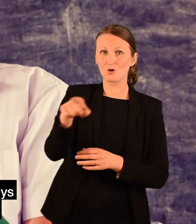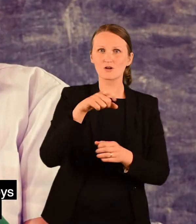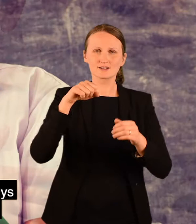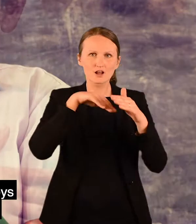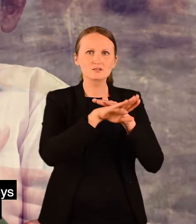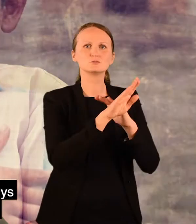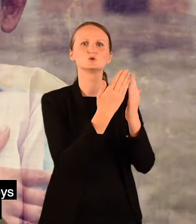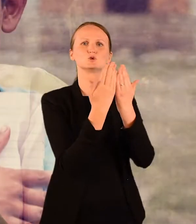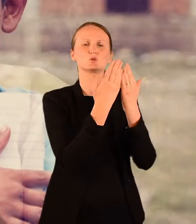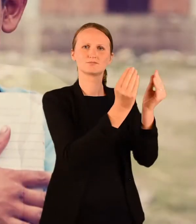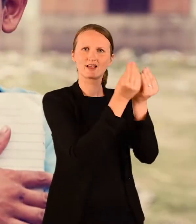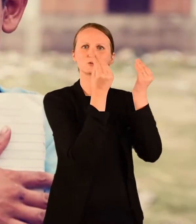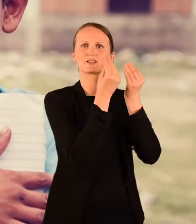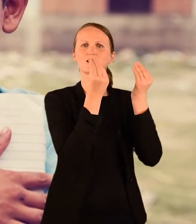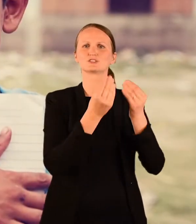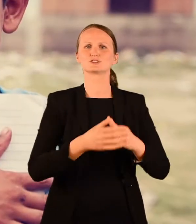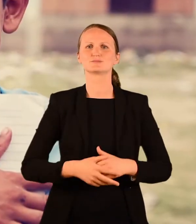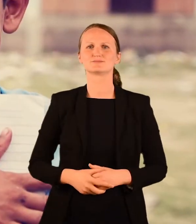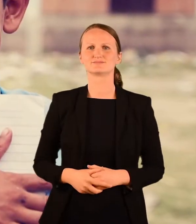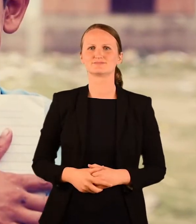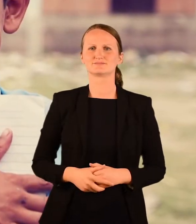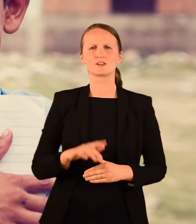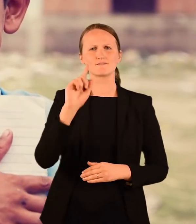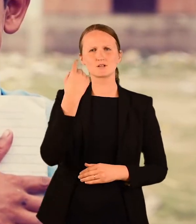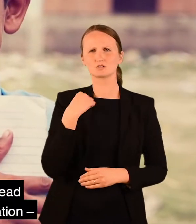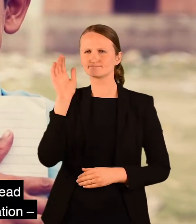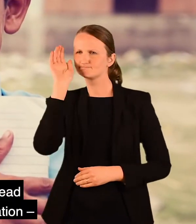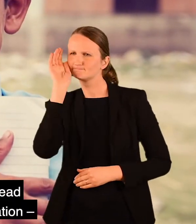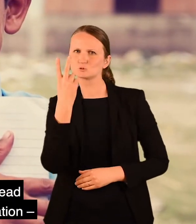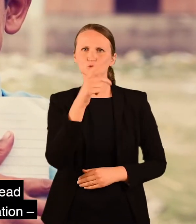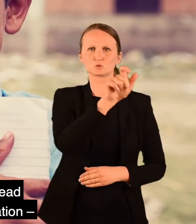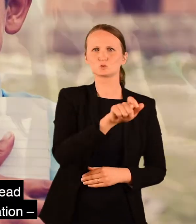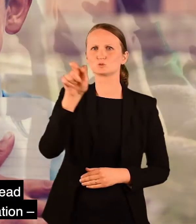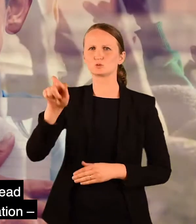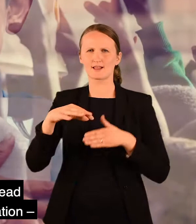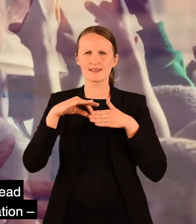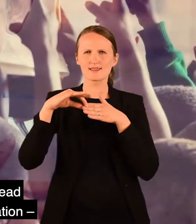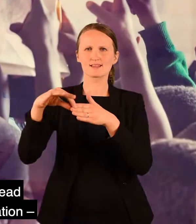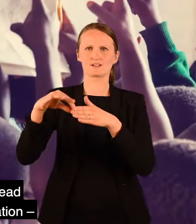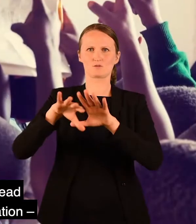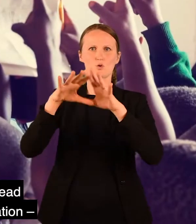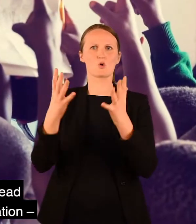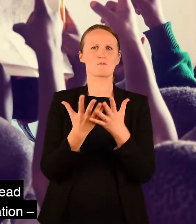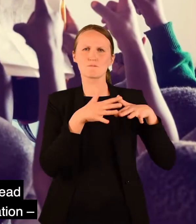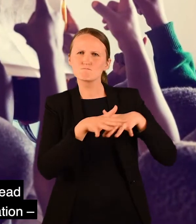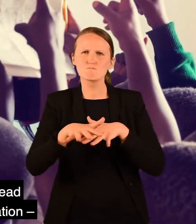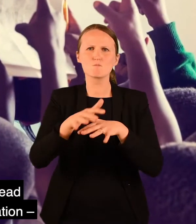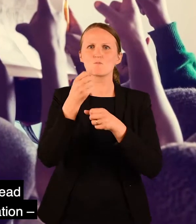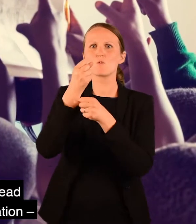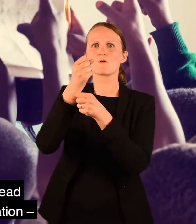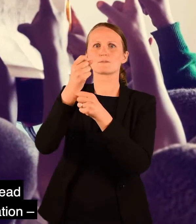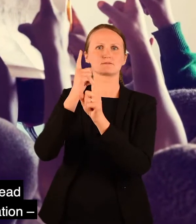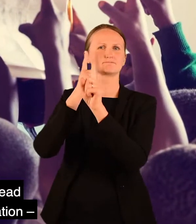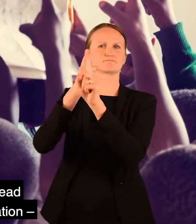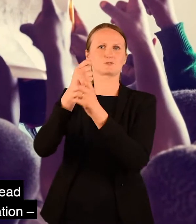world can go to school, get an education. But first, let's hear from who will lead this